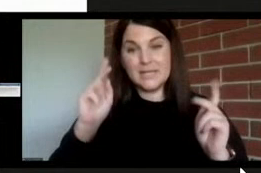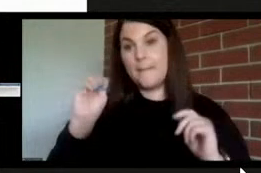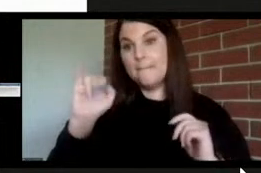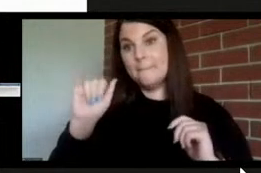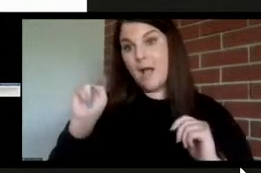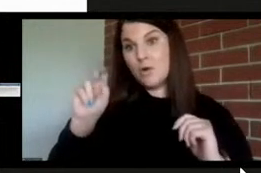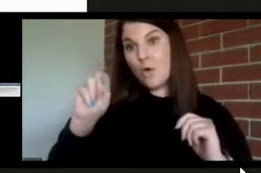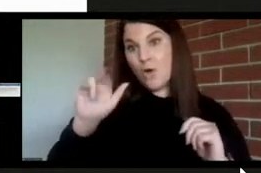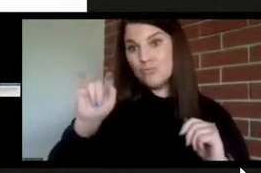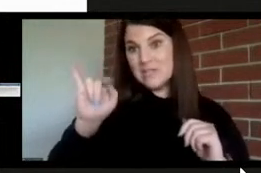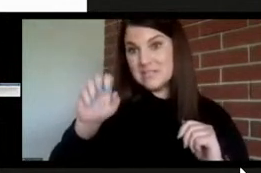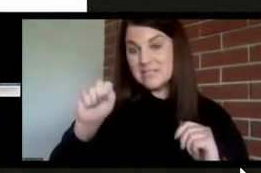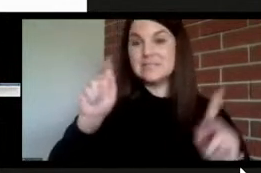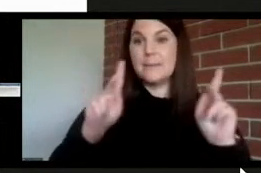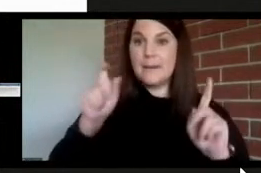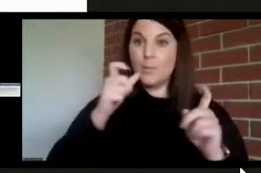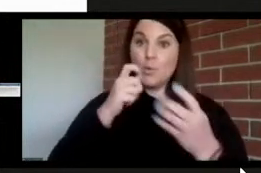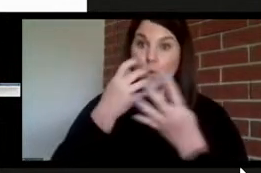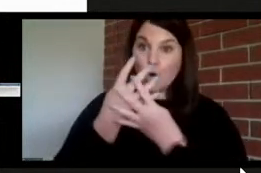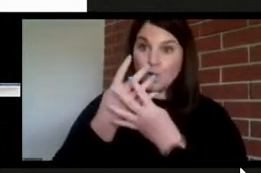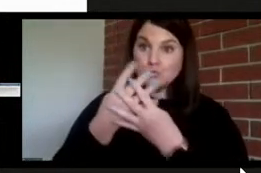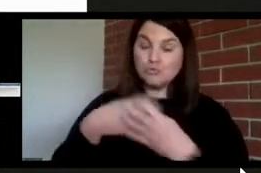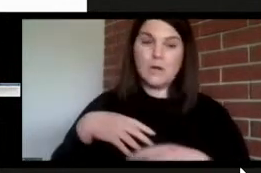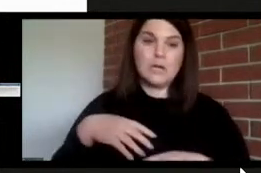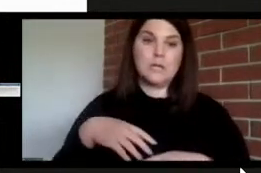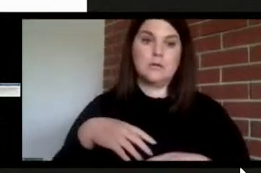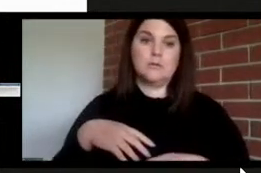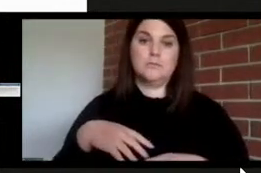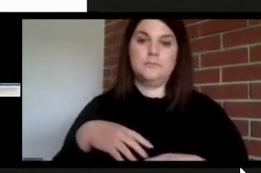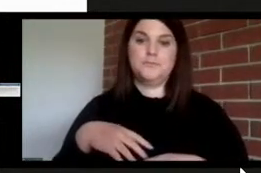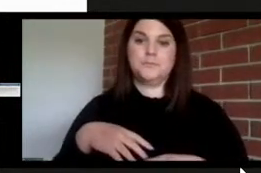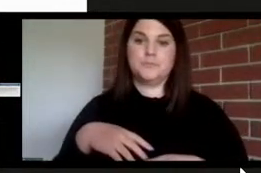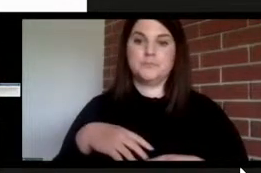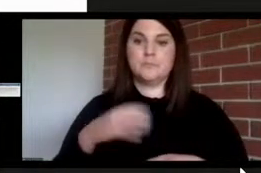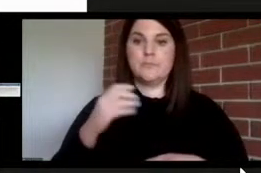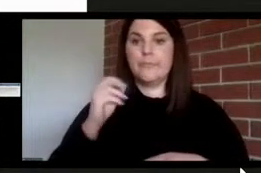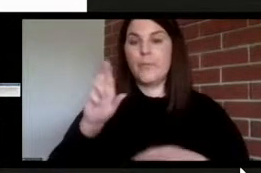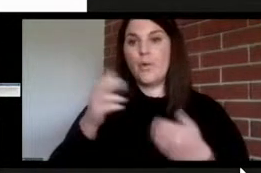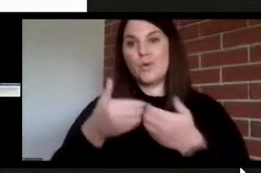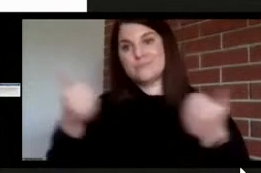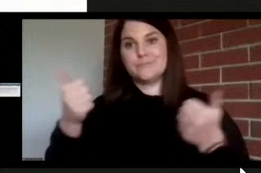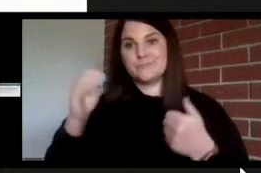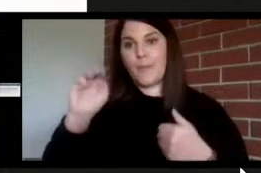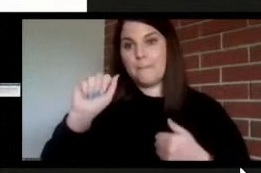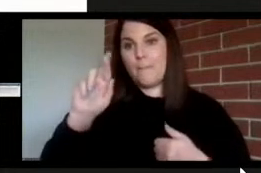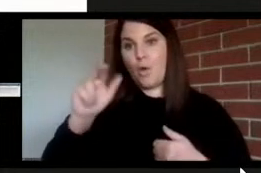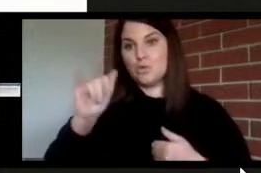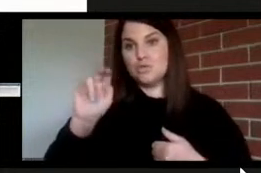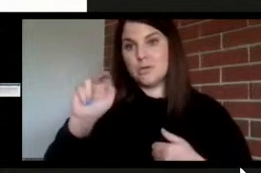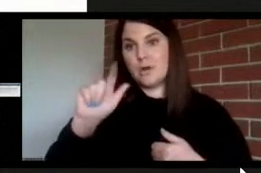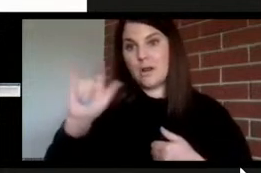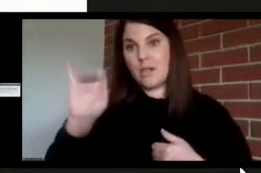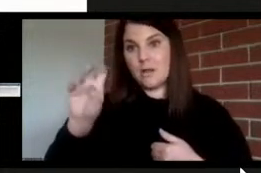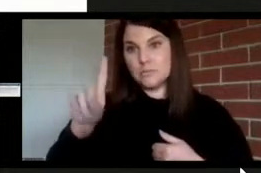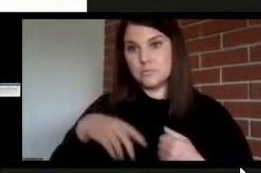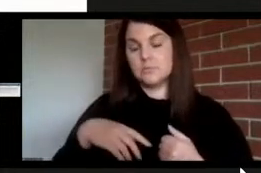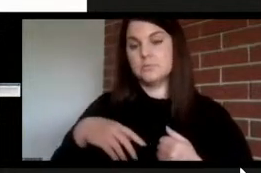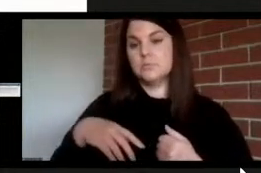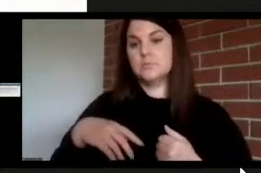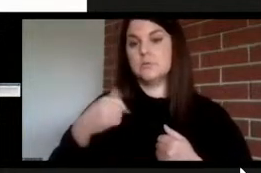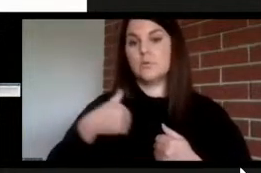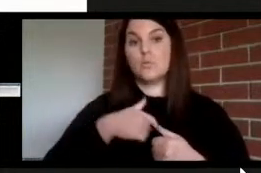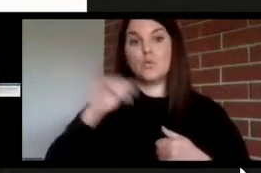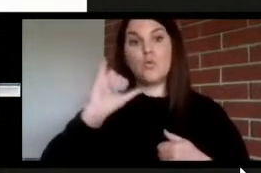minorities, people who are incarcerated or otherwise minoritized or marginalized. We also really think it's important